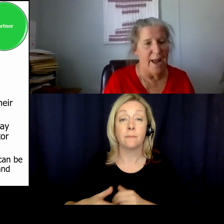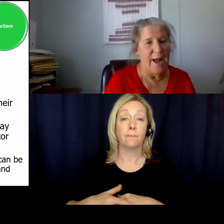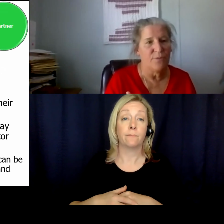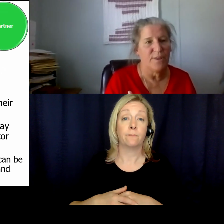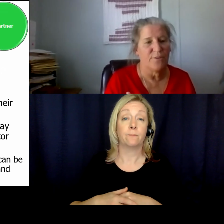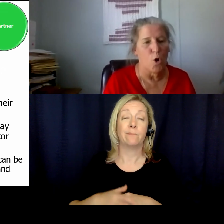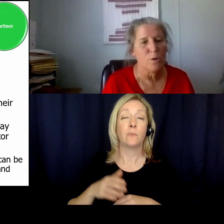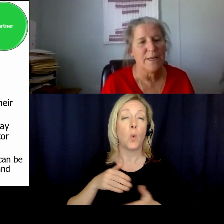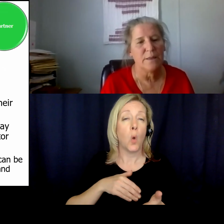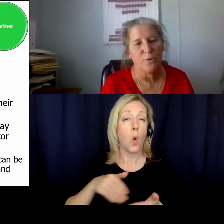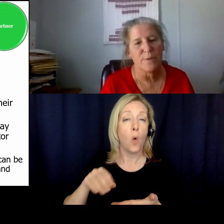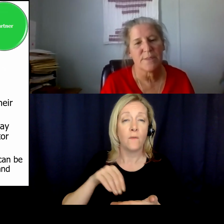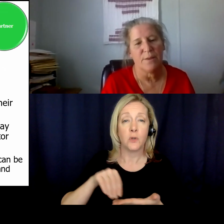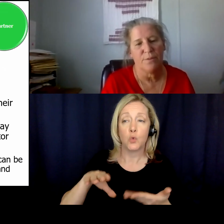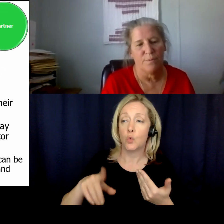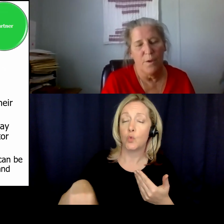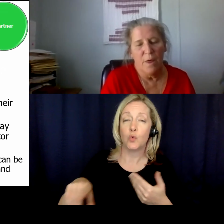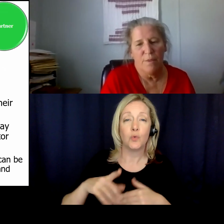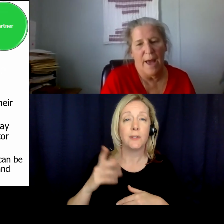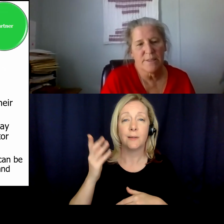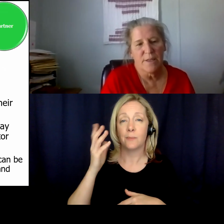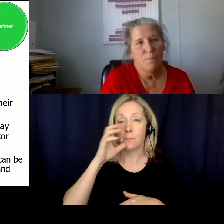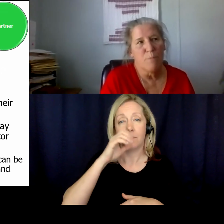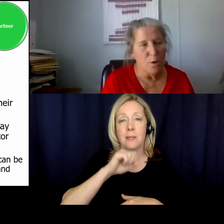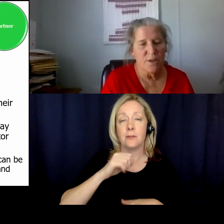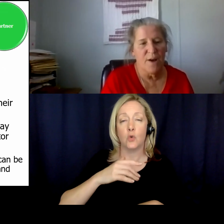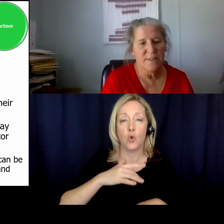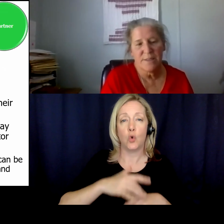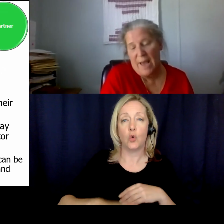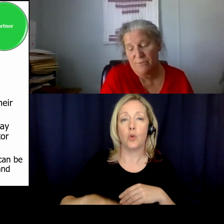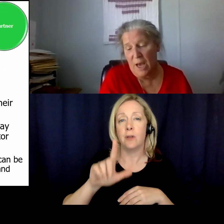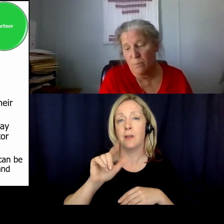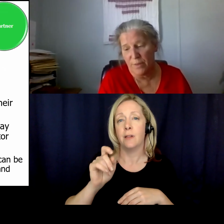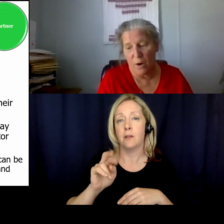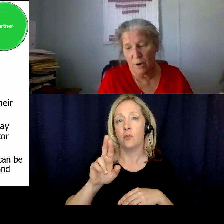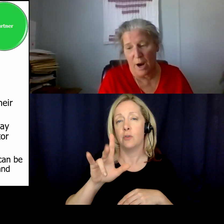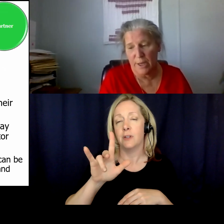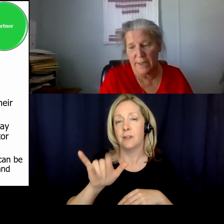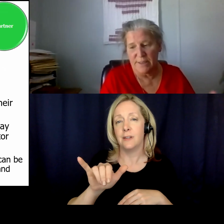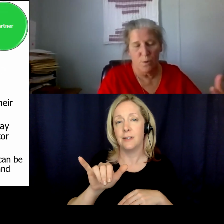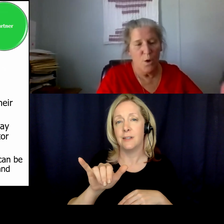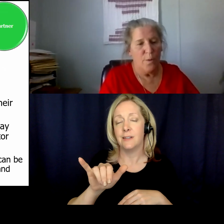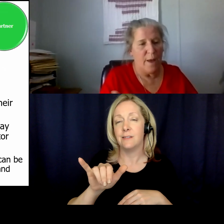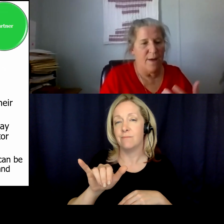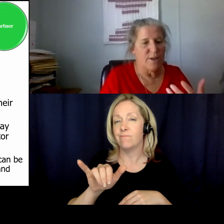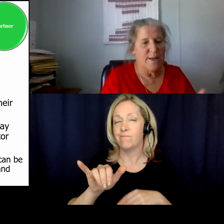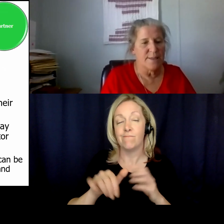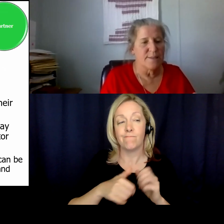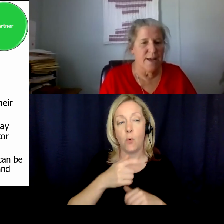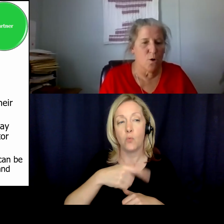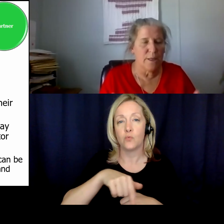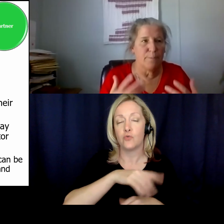haven't had this early literacy that most of us have done with our kids. They